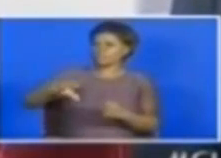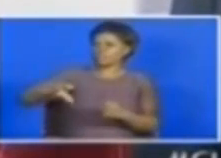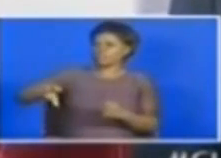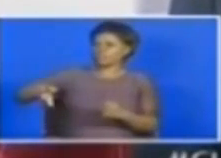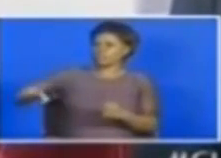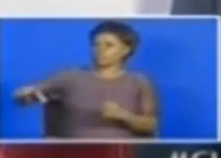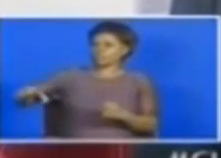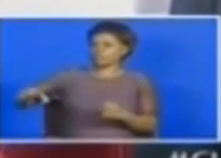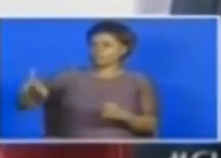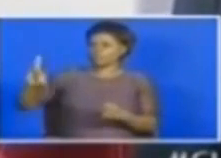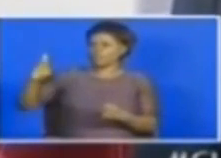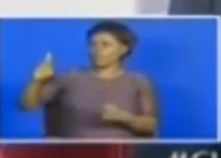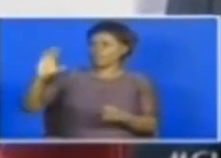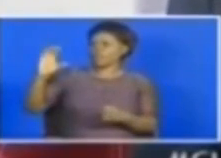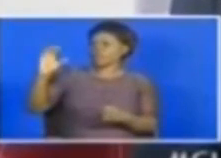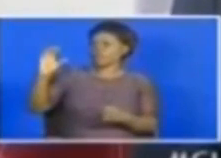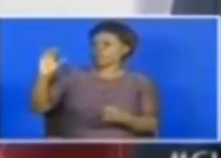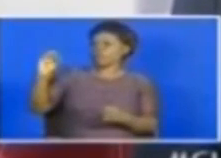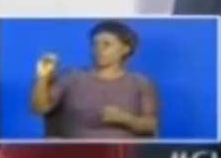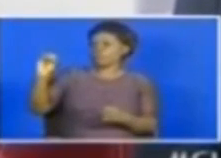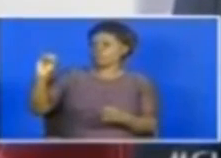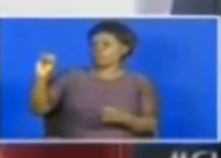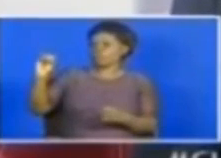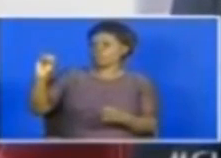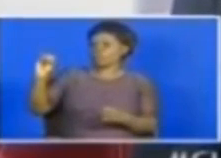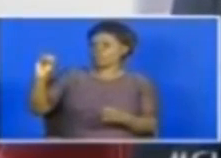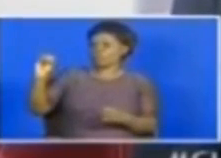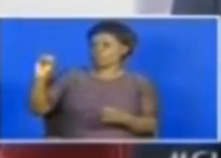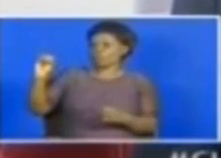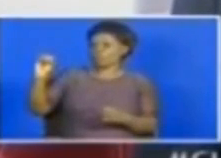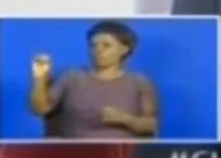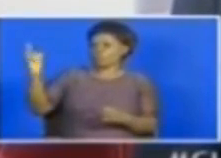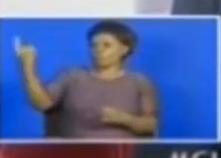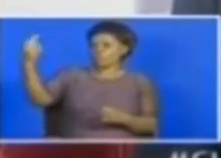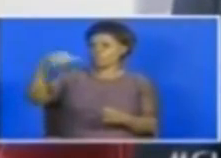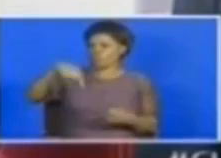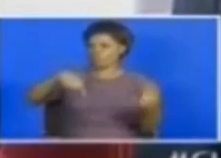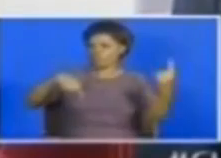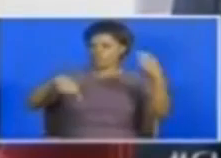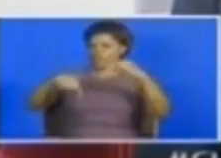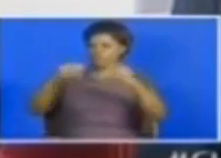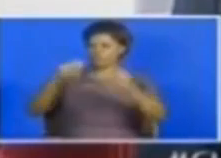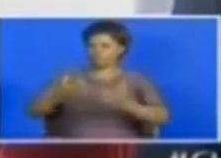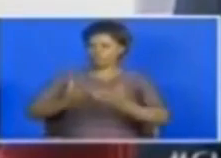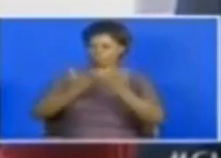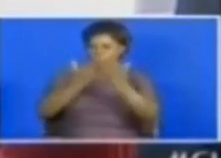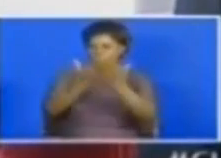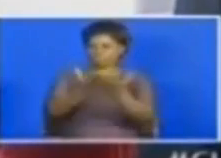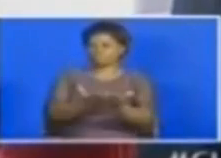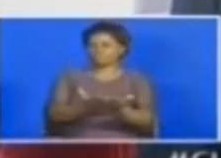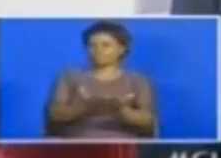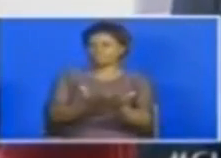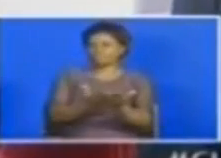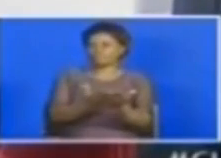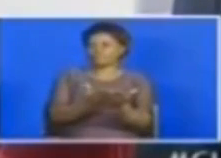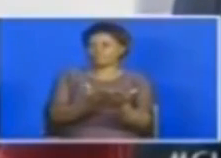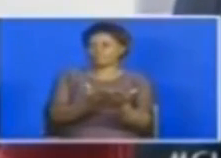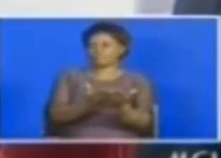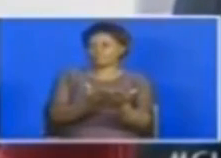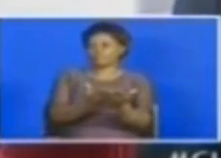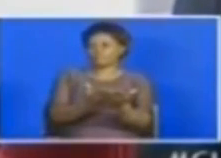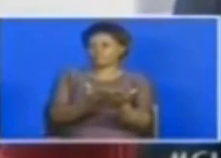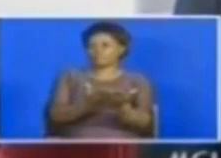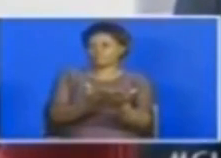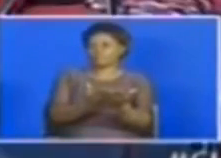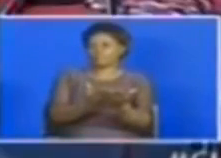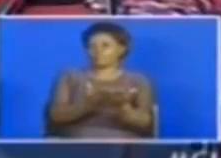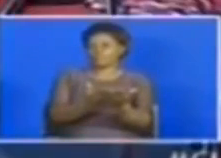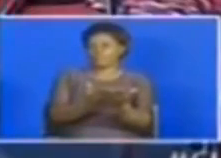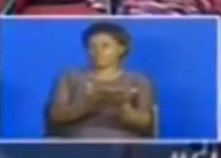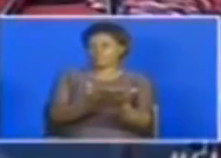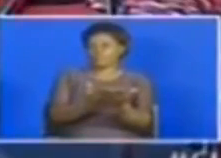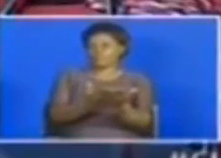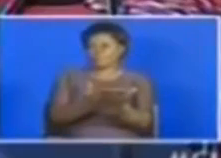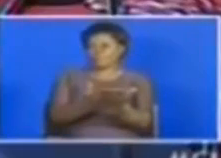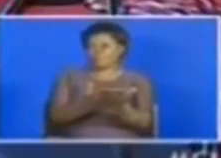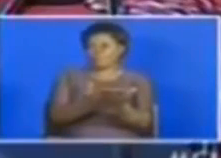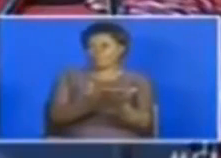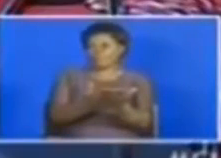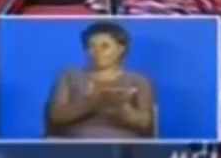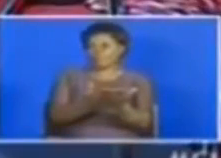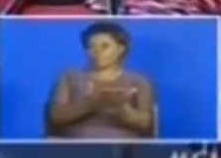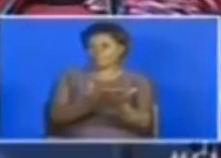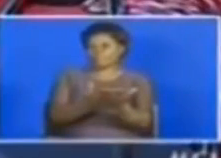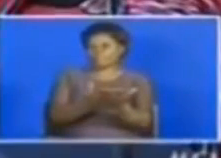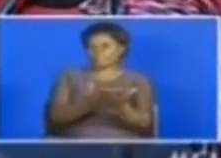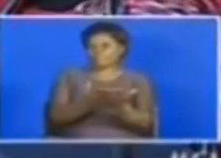constituency returning officers trooping. Mm-hmm. To Nairobi to submit their results. I mean, that is a complementary mechanism. Obviously, it is